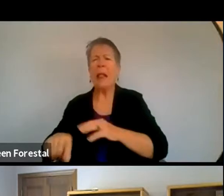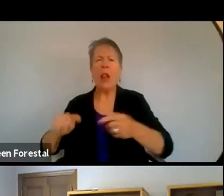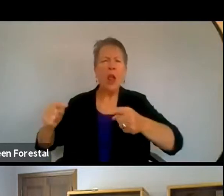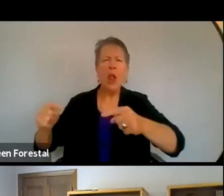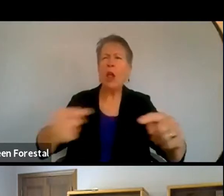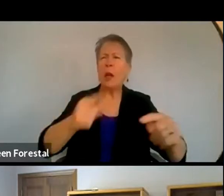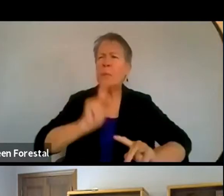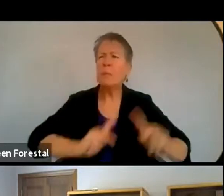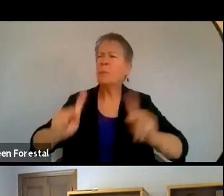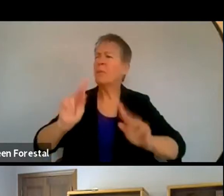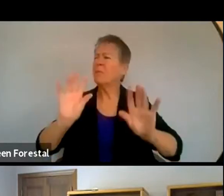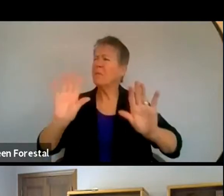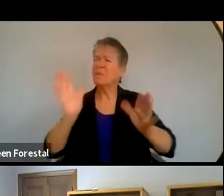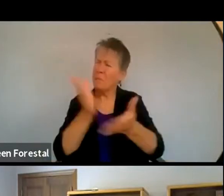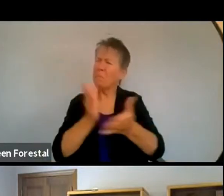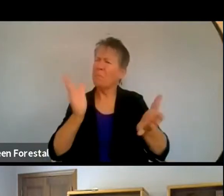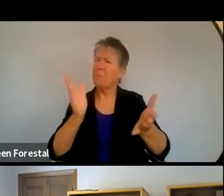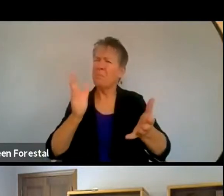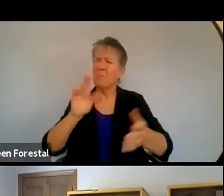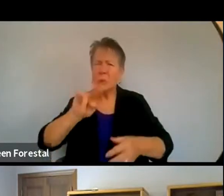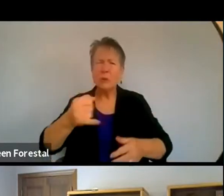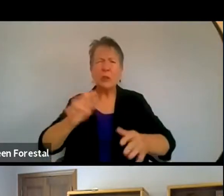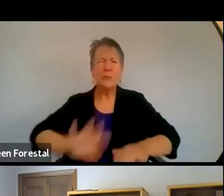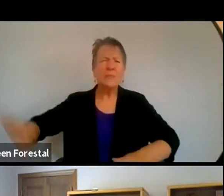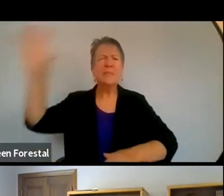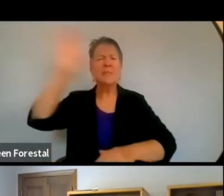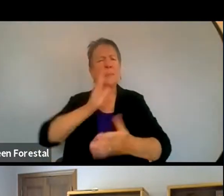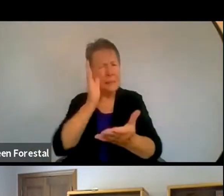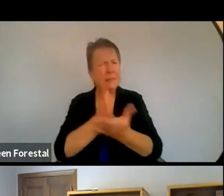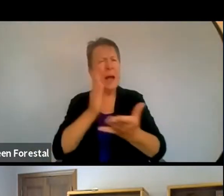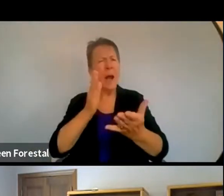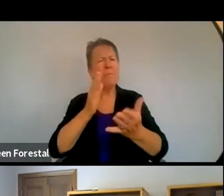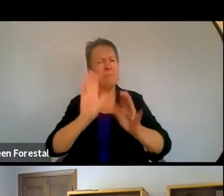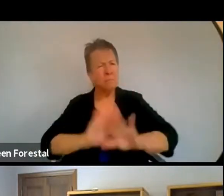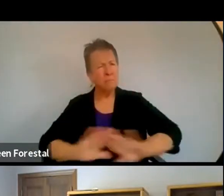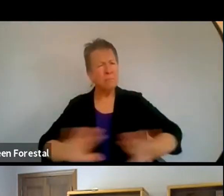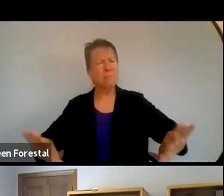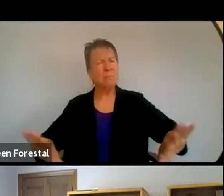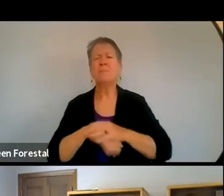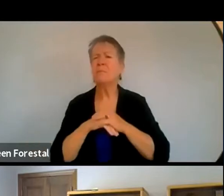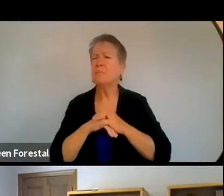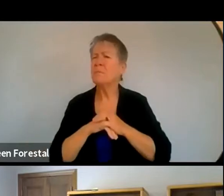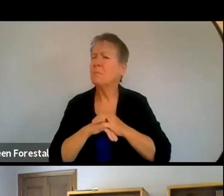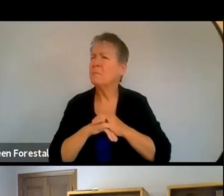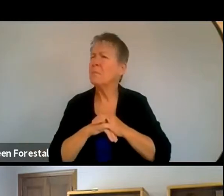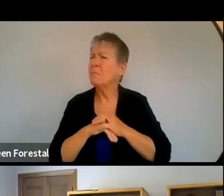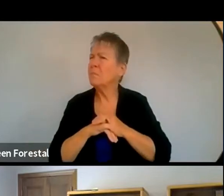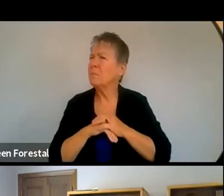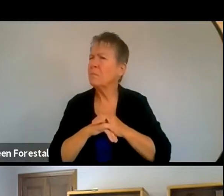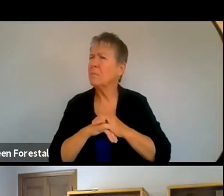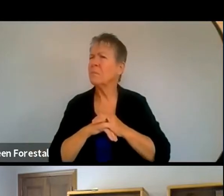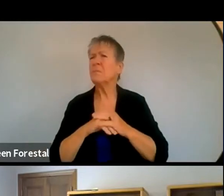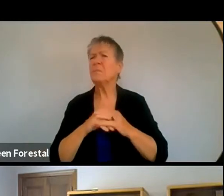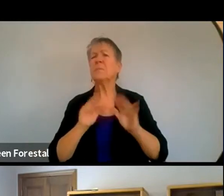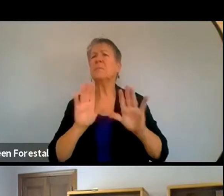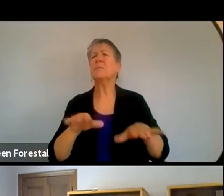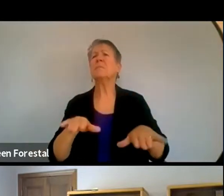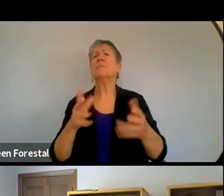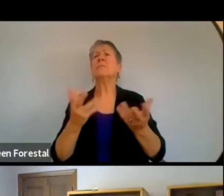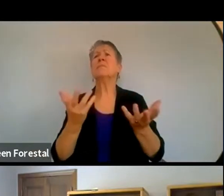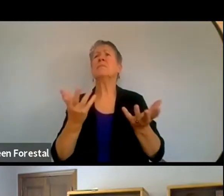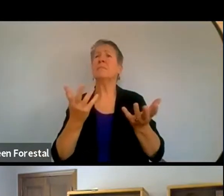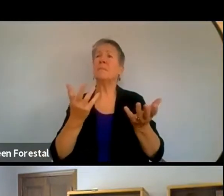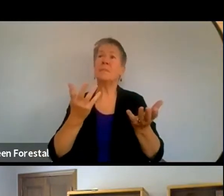Let me move on. I normally say the woman to my right needs no introduction, the Commissioner of the Department of Health,